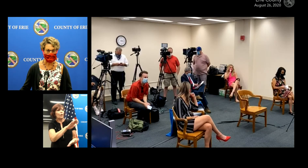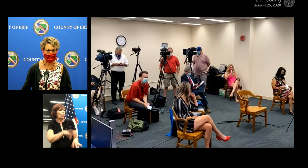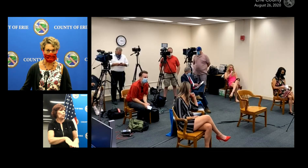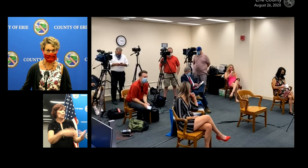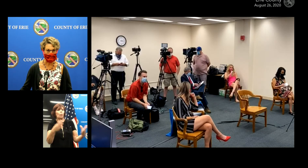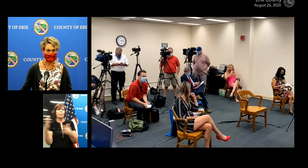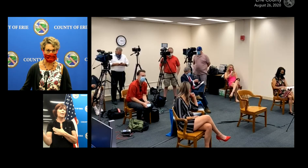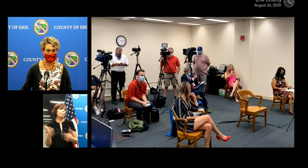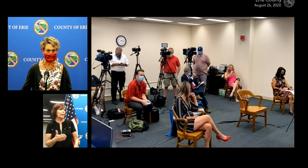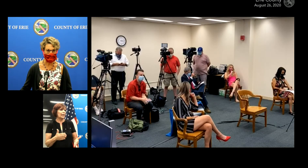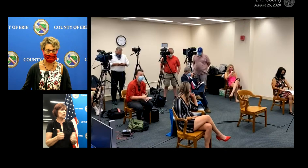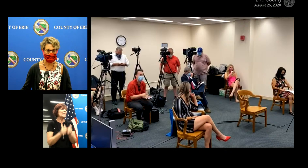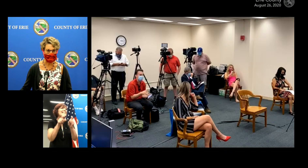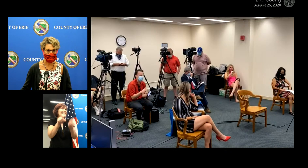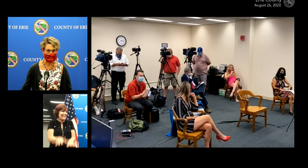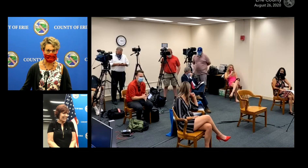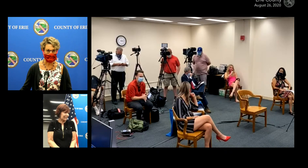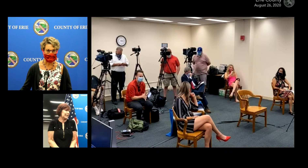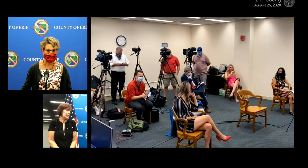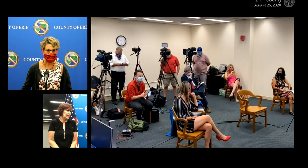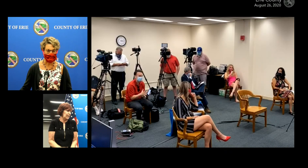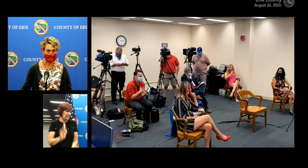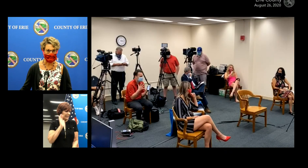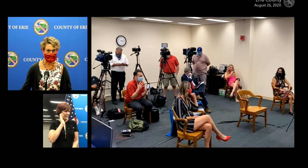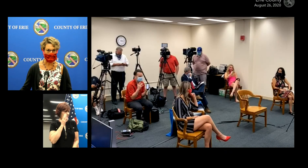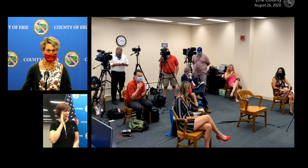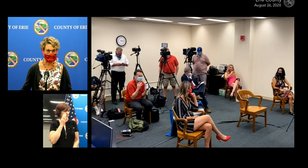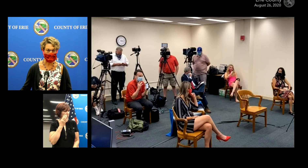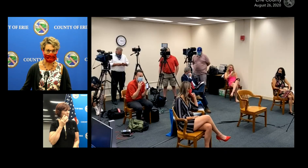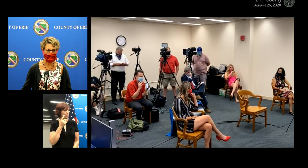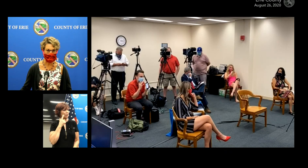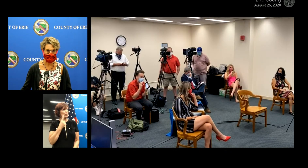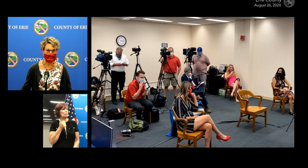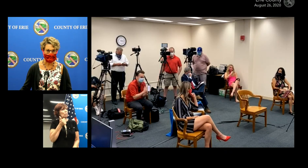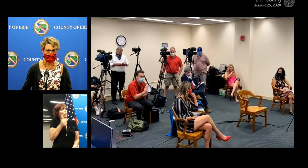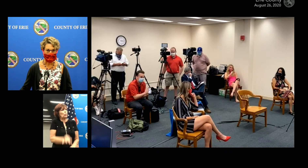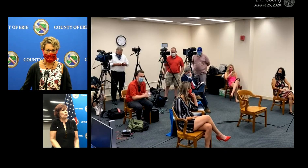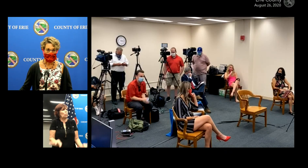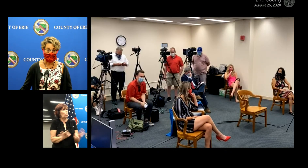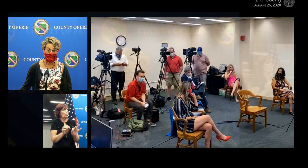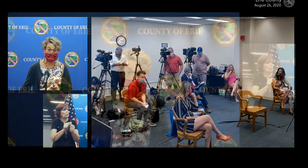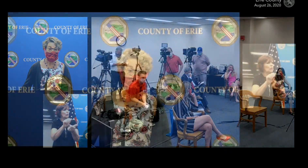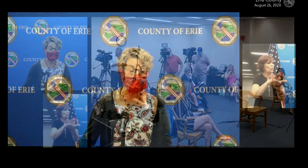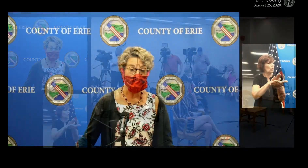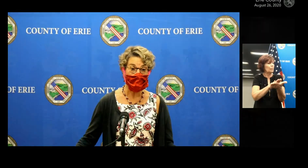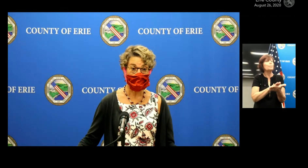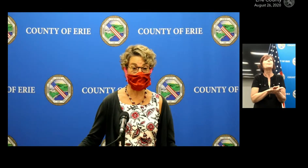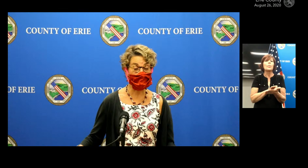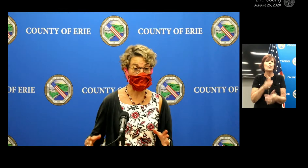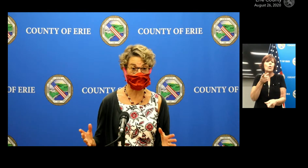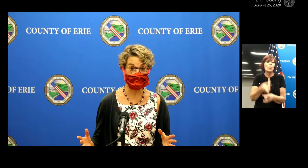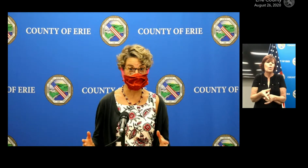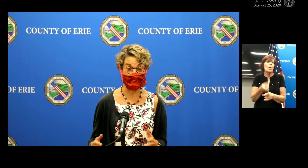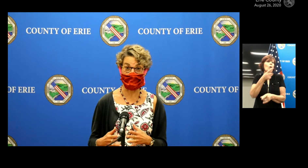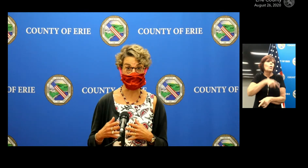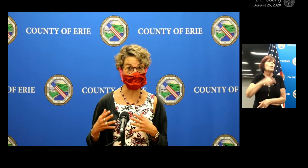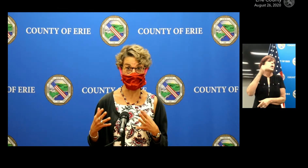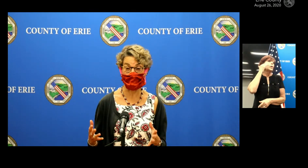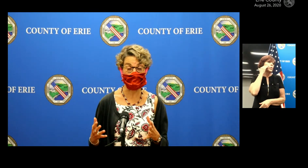comes to testing? That seems to be one of the things at the forefront when it comes to schools. Right. Well, we know